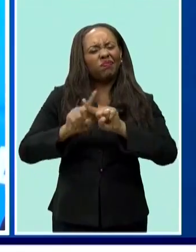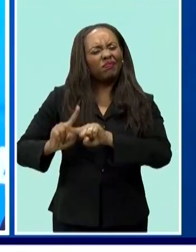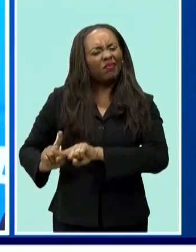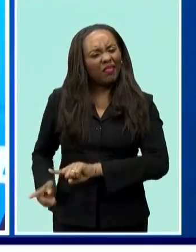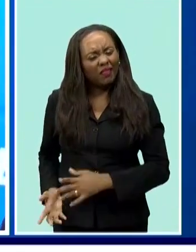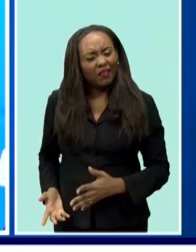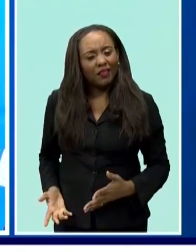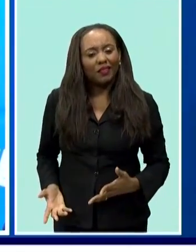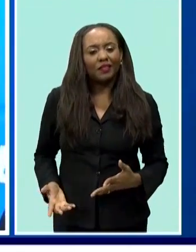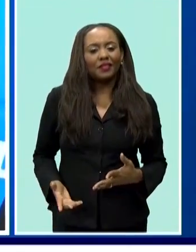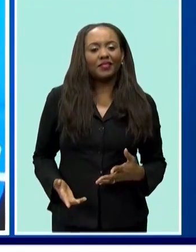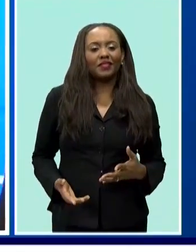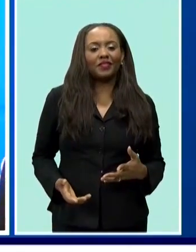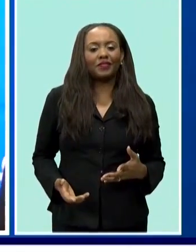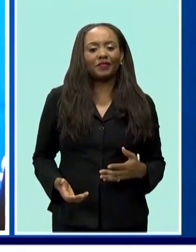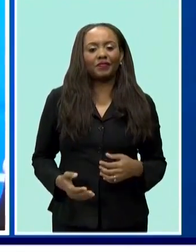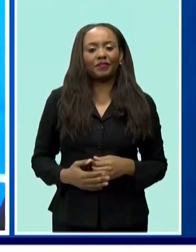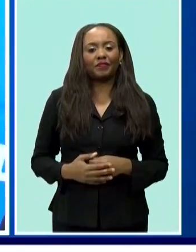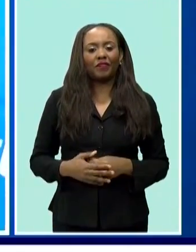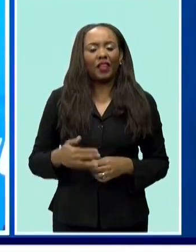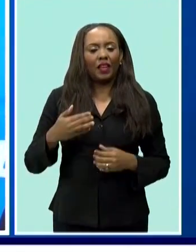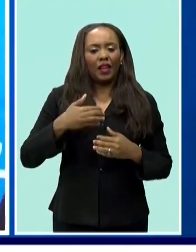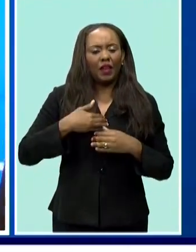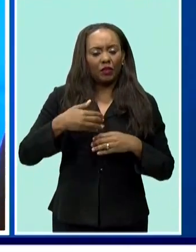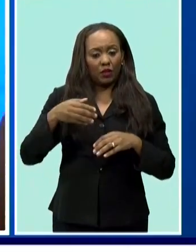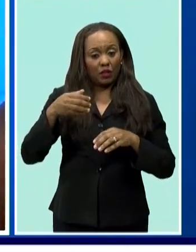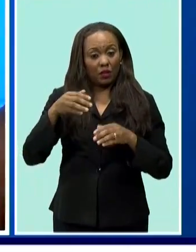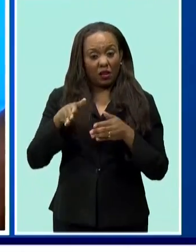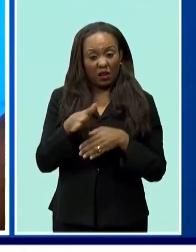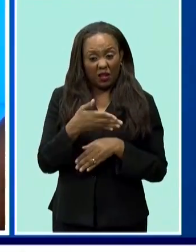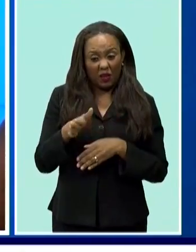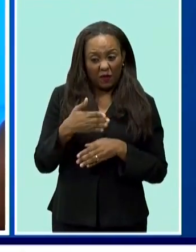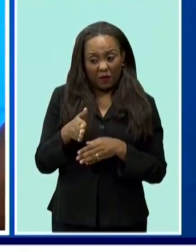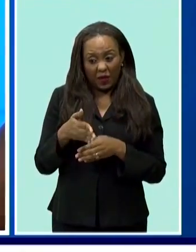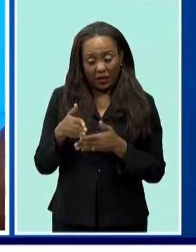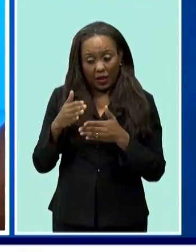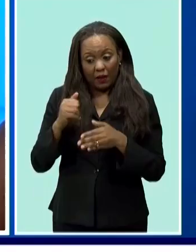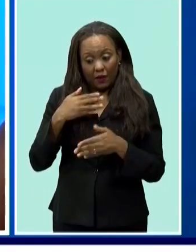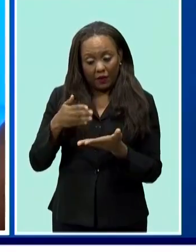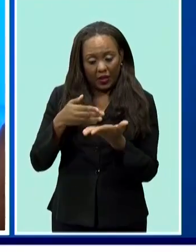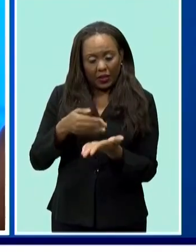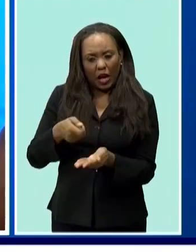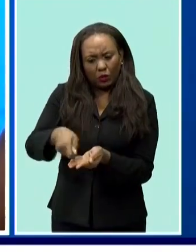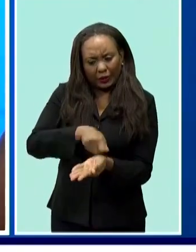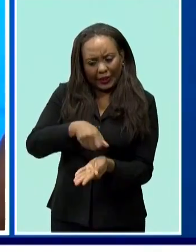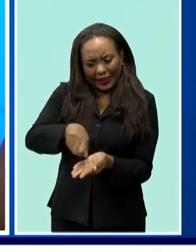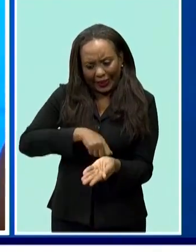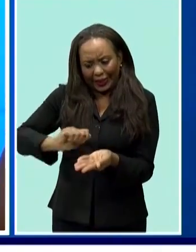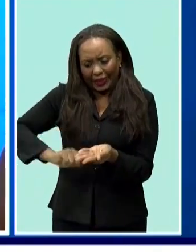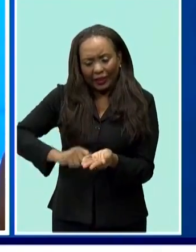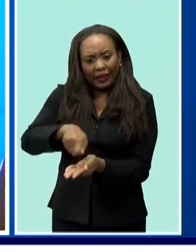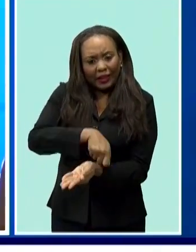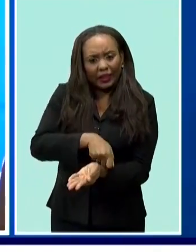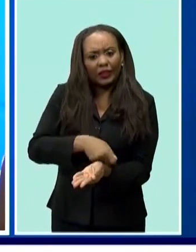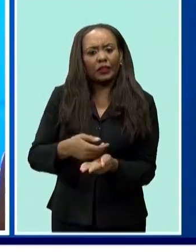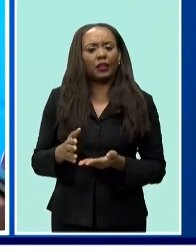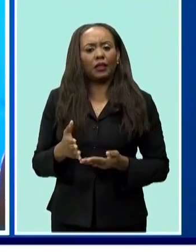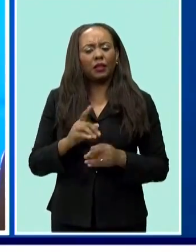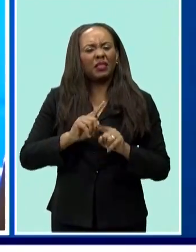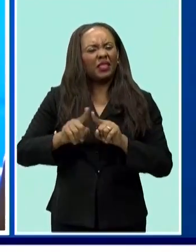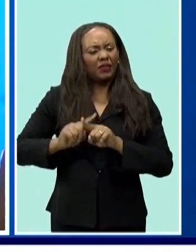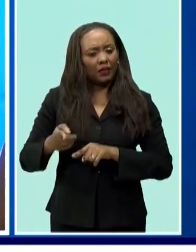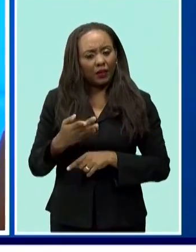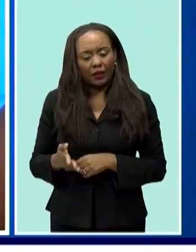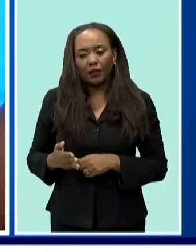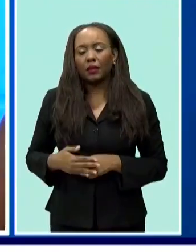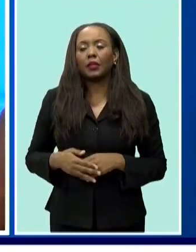have the usual dolphin skinning and the greasy pole and all of those competitions, but we have a lot of new elements as well.